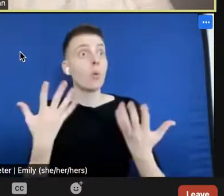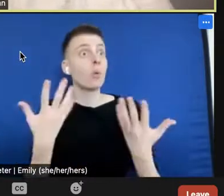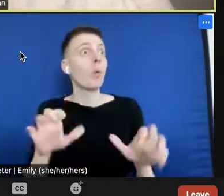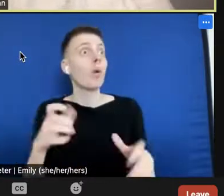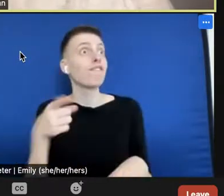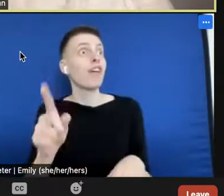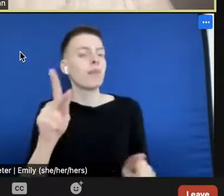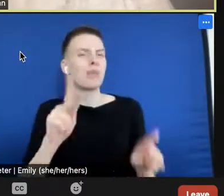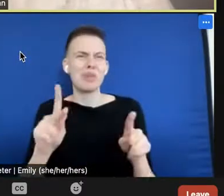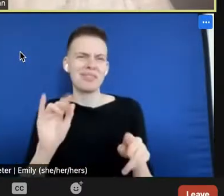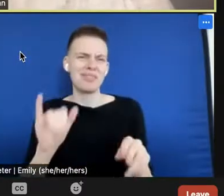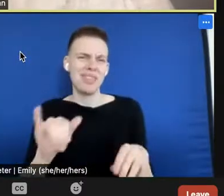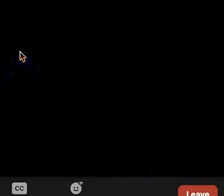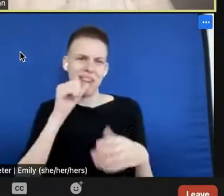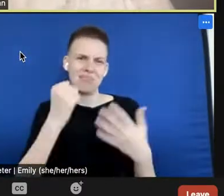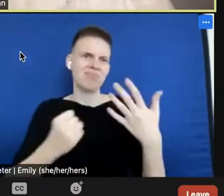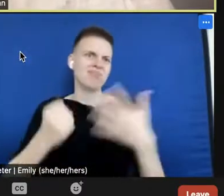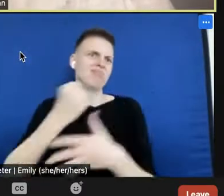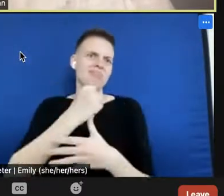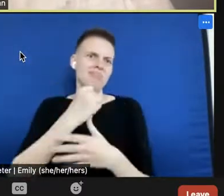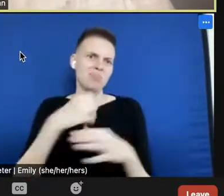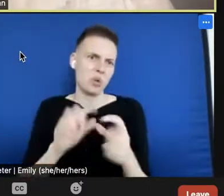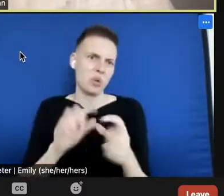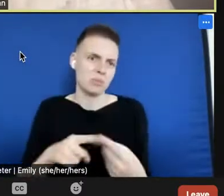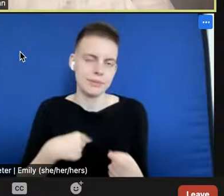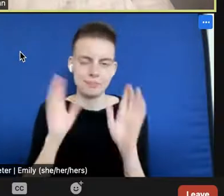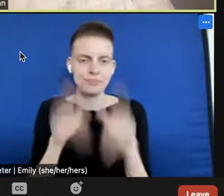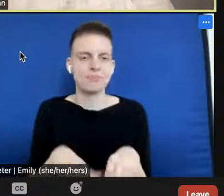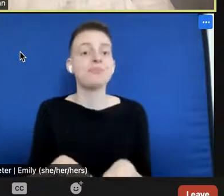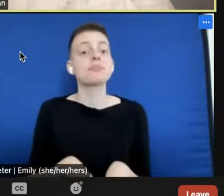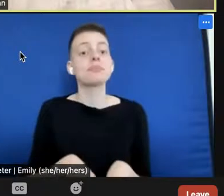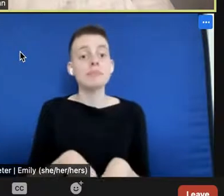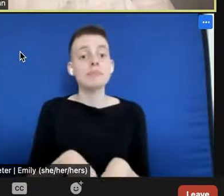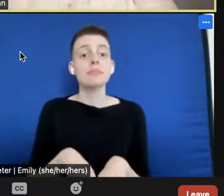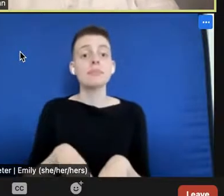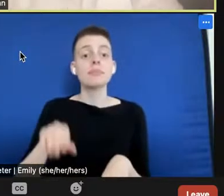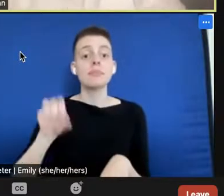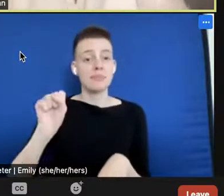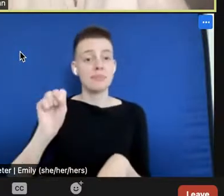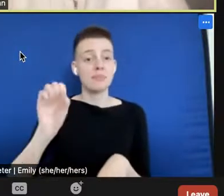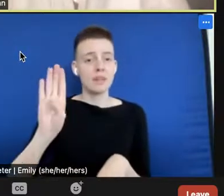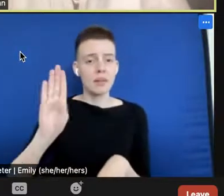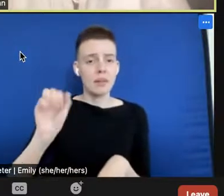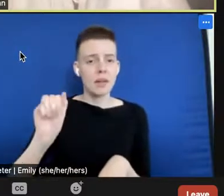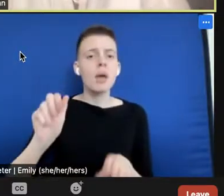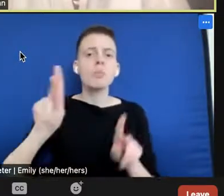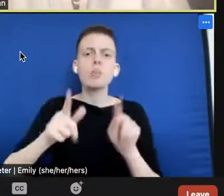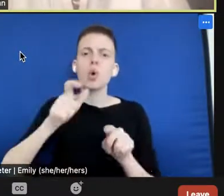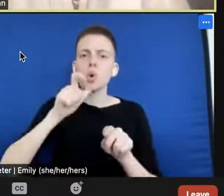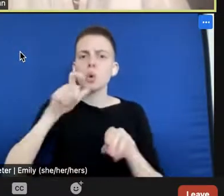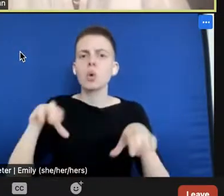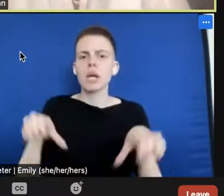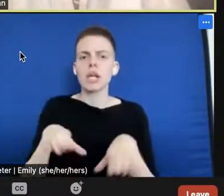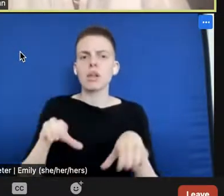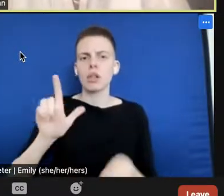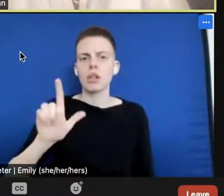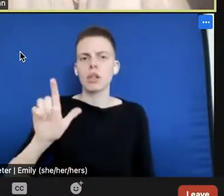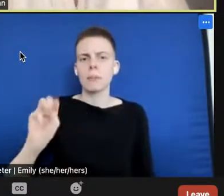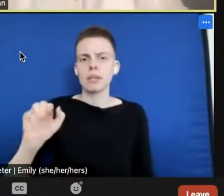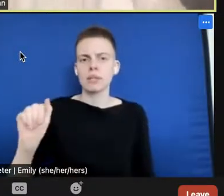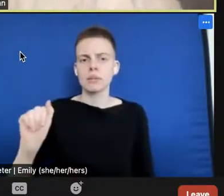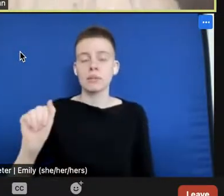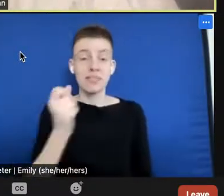So anyway, it is used by the same professionals who've conducted the learning media assessment. But what I want to suggest to you is that you don't have to be a teacher of